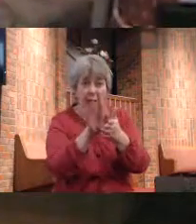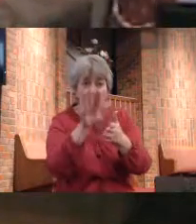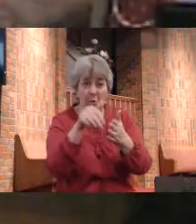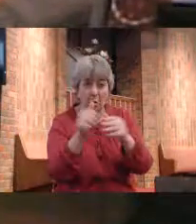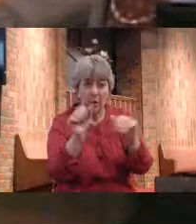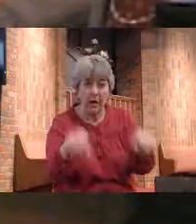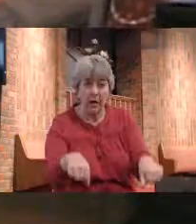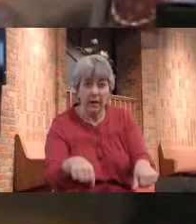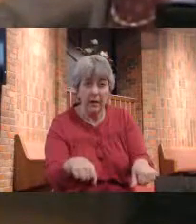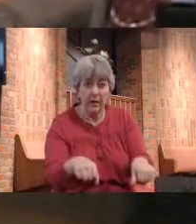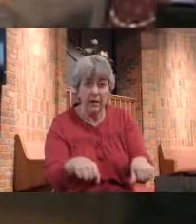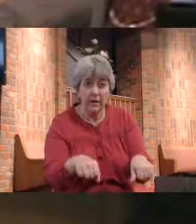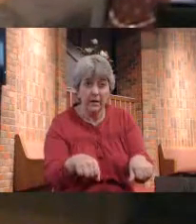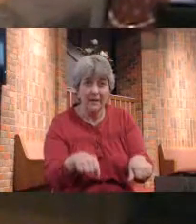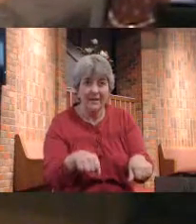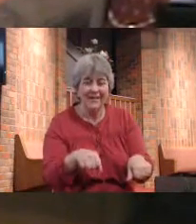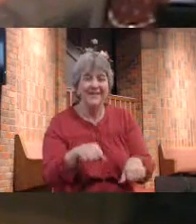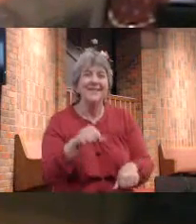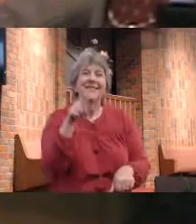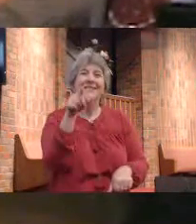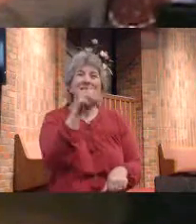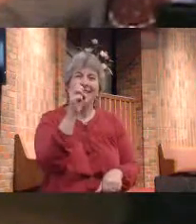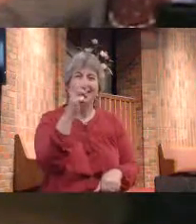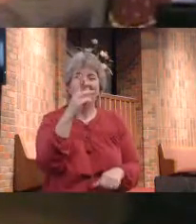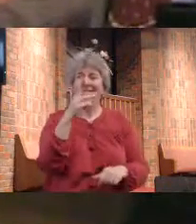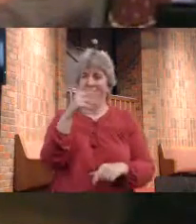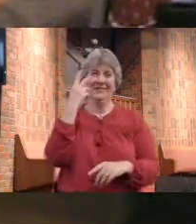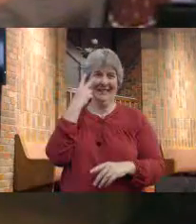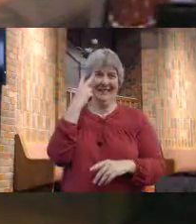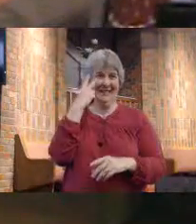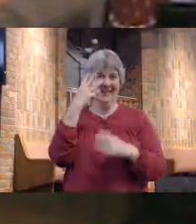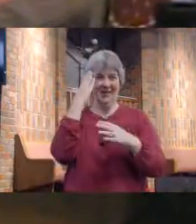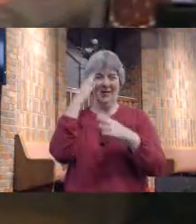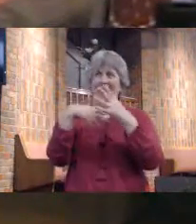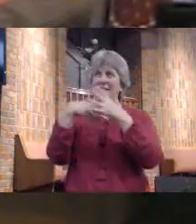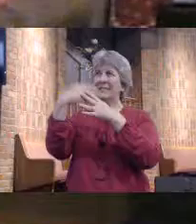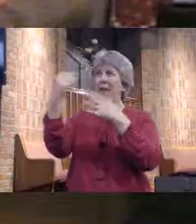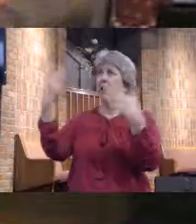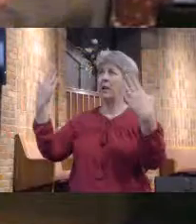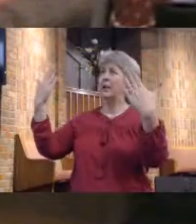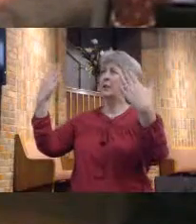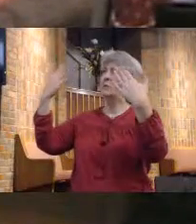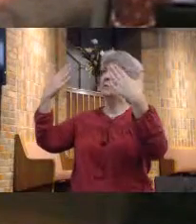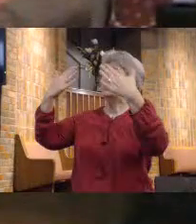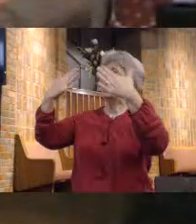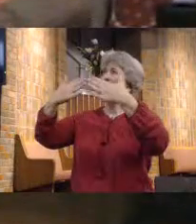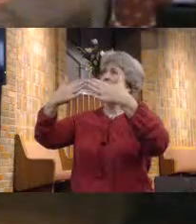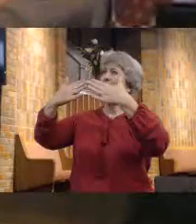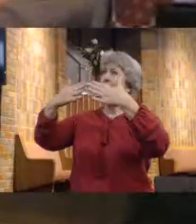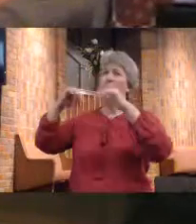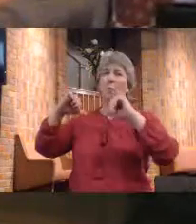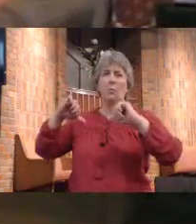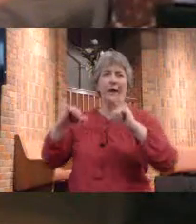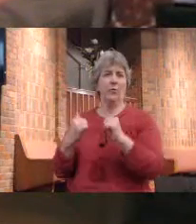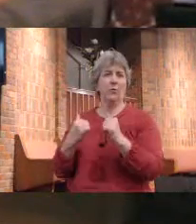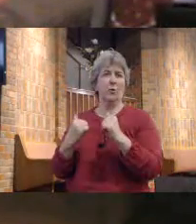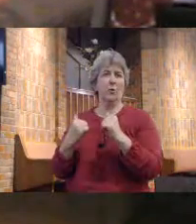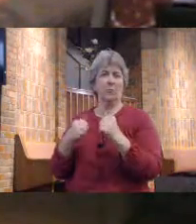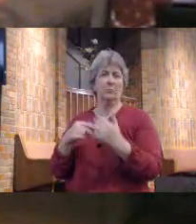If you've ever been out in the clear darkness of a winter sky,